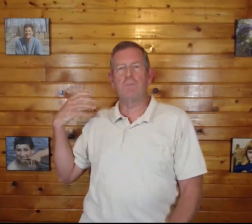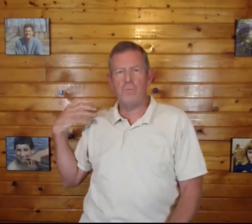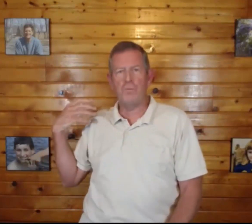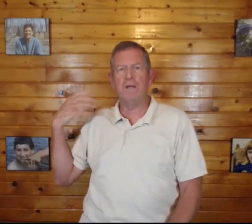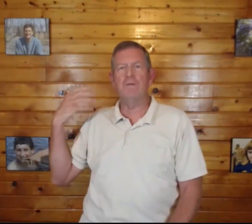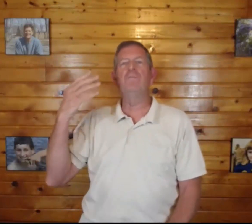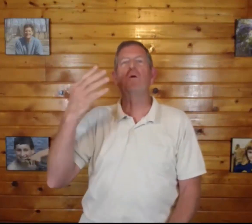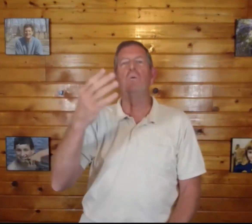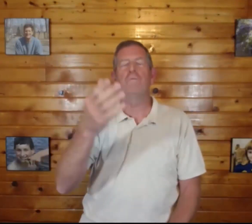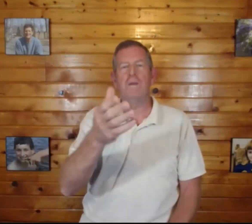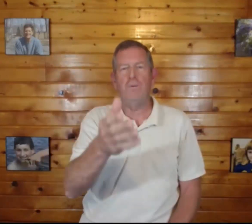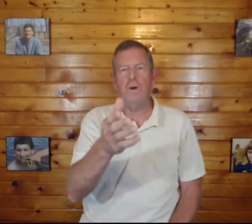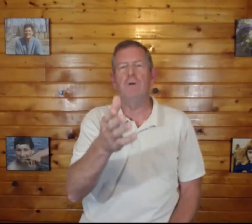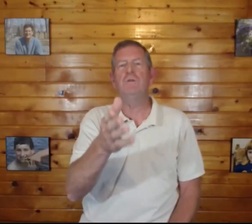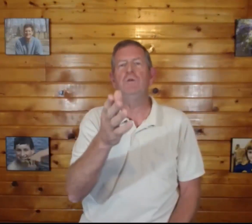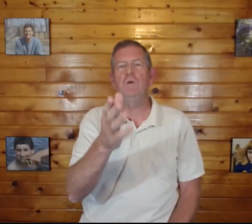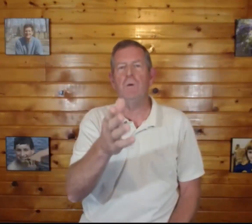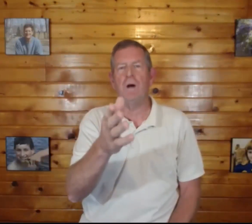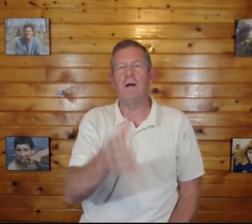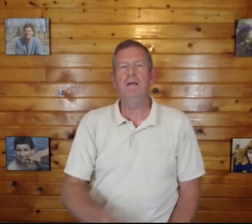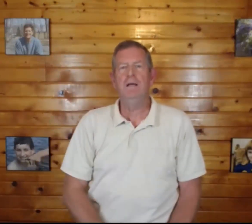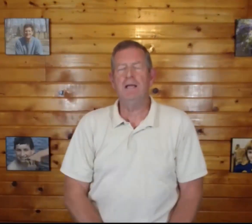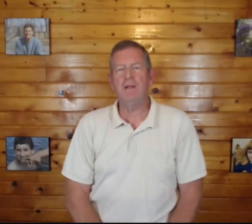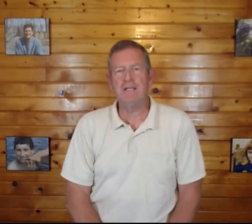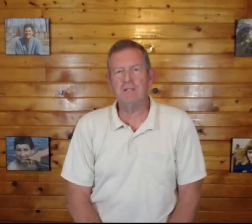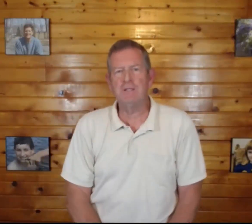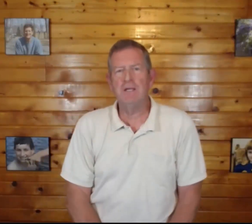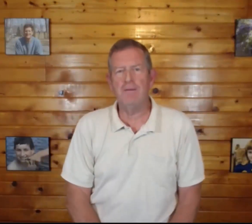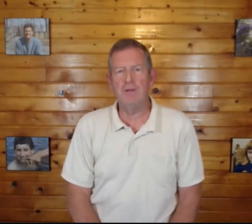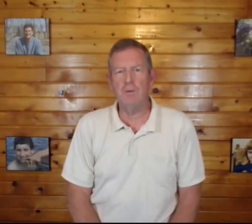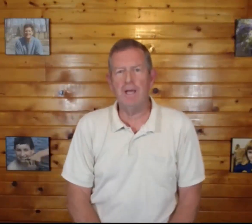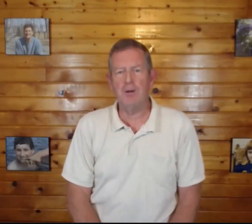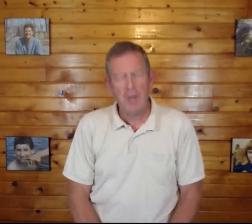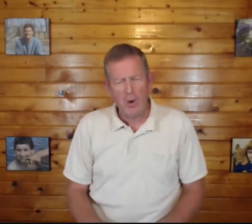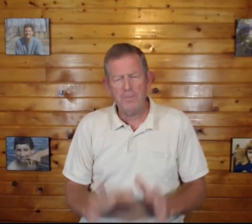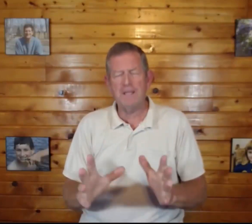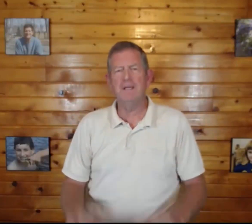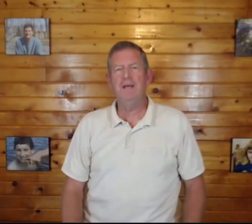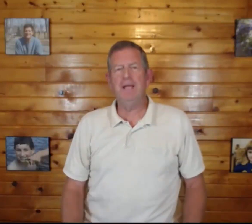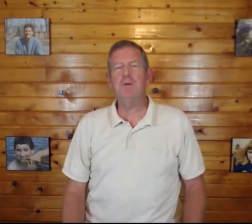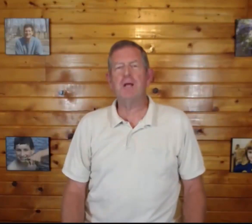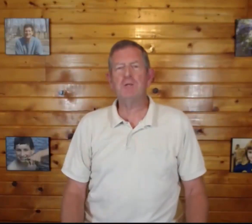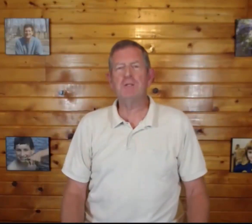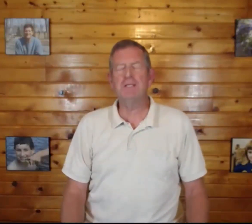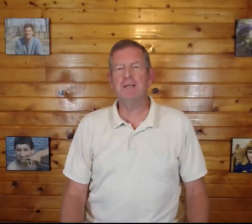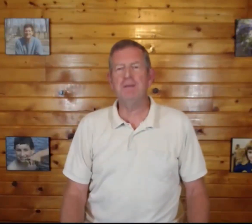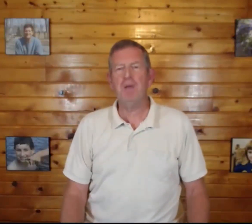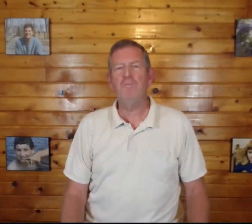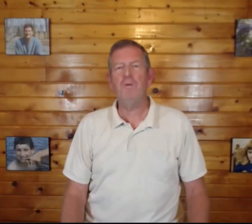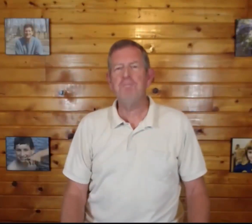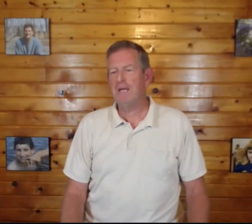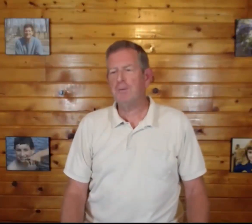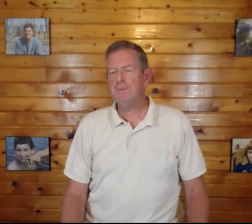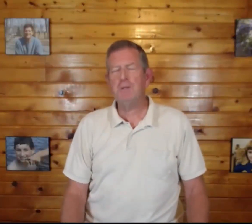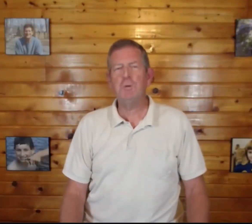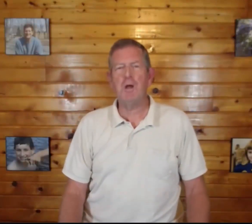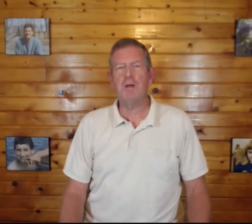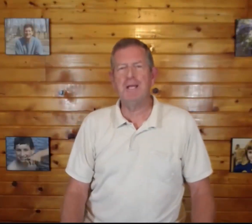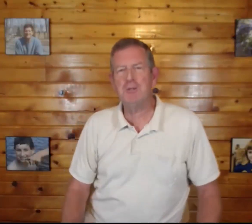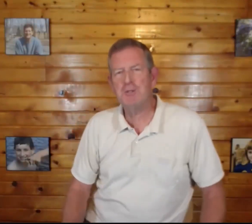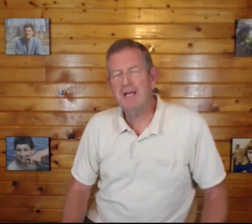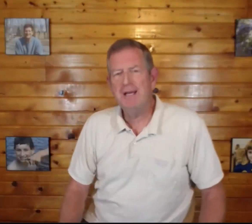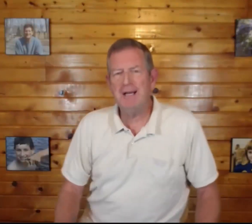that are appropriate for the point at which you are in the lessons of the ULAT. Okay, I hope that's introduction is helpful. I don't want to speak